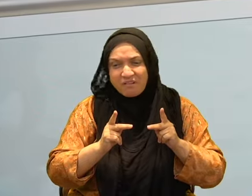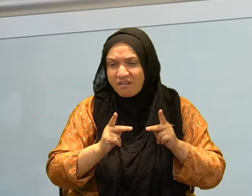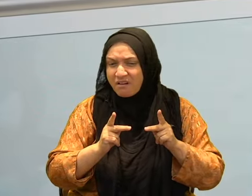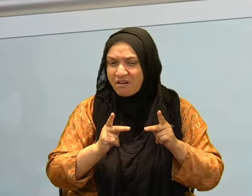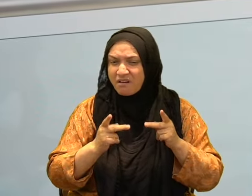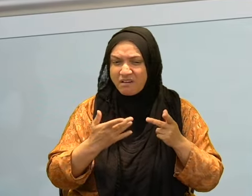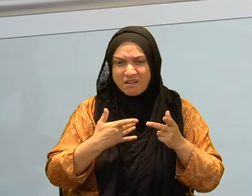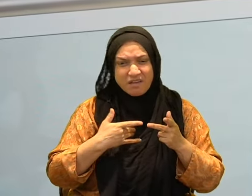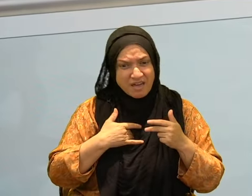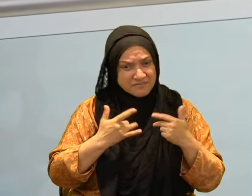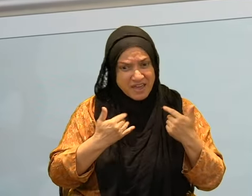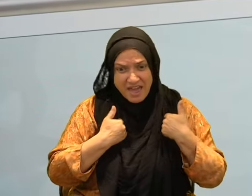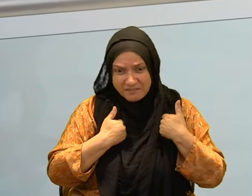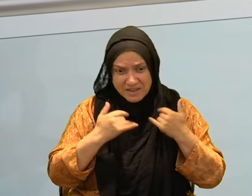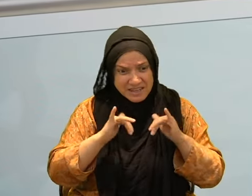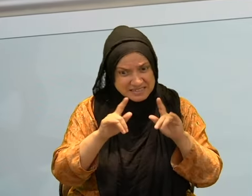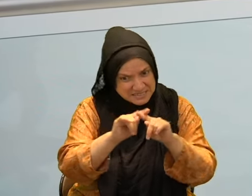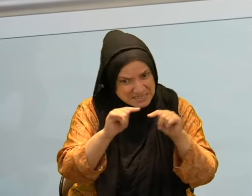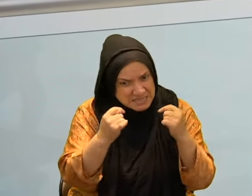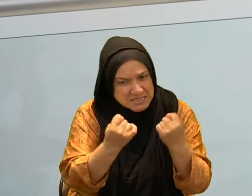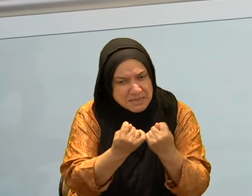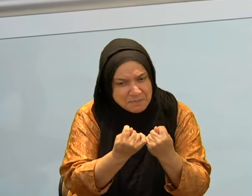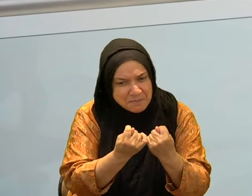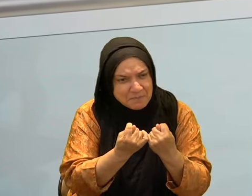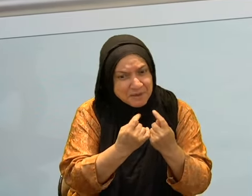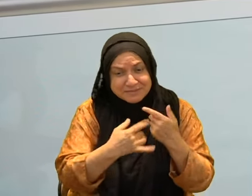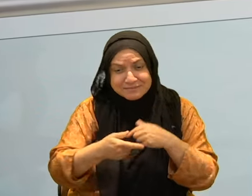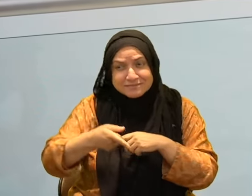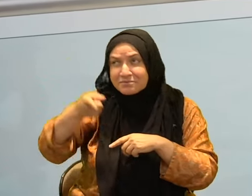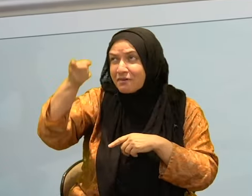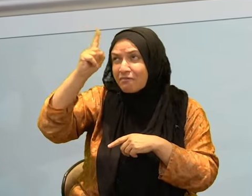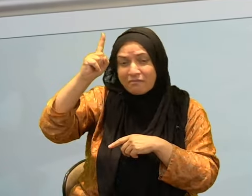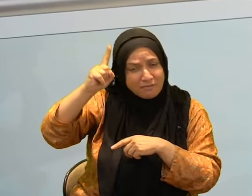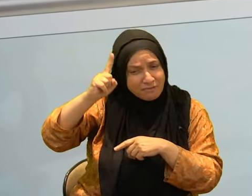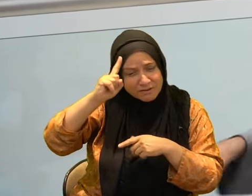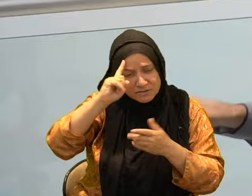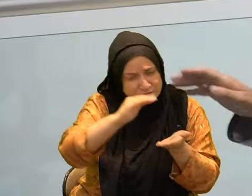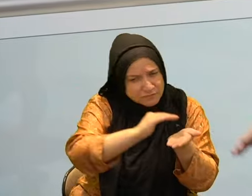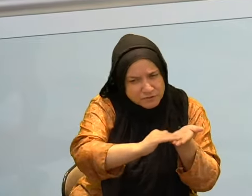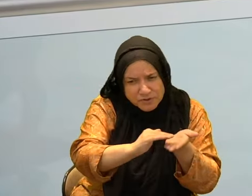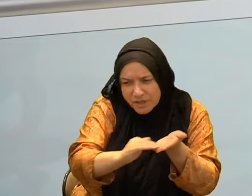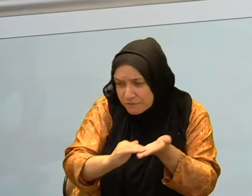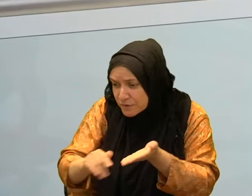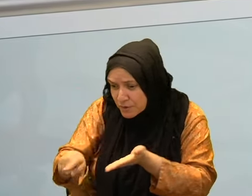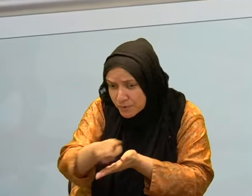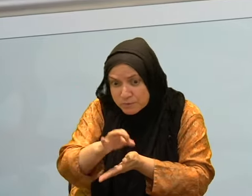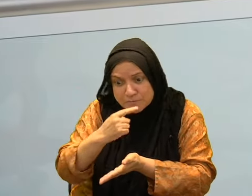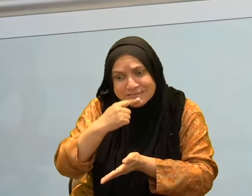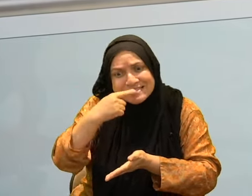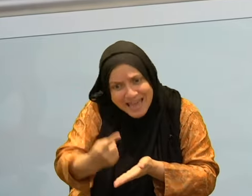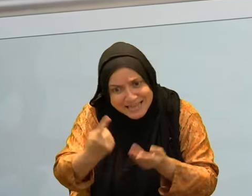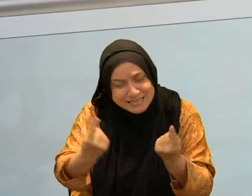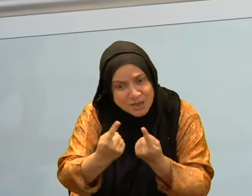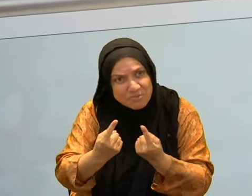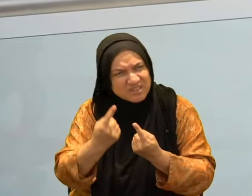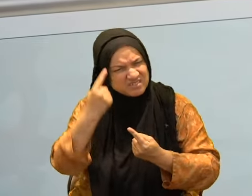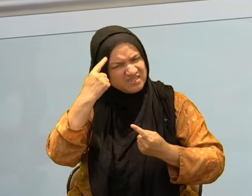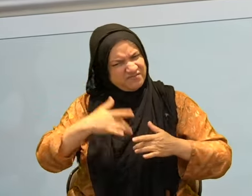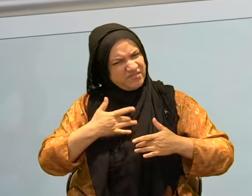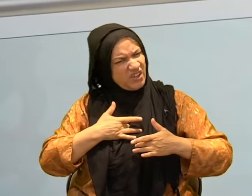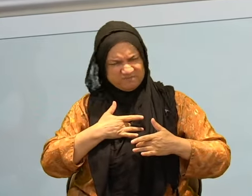all of us to be amongst the forgiven. Allahumma ameen. People commit sin, they make istighfar, it breaks shaytan's back. His life's work with you is